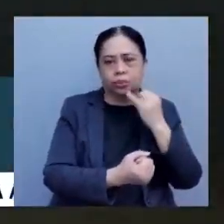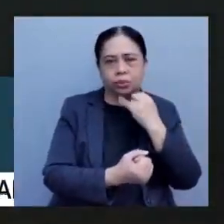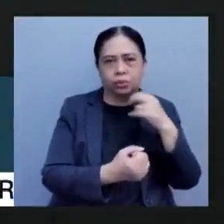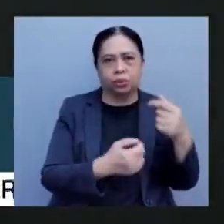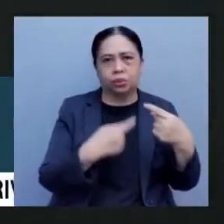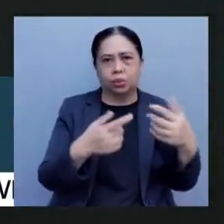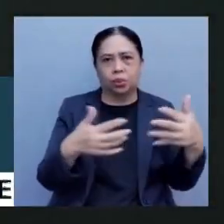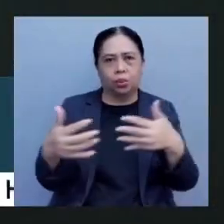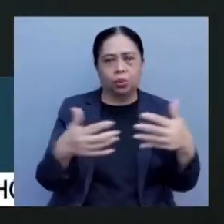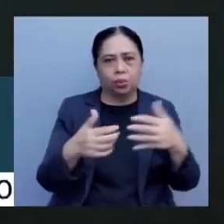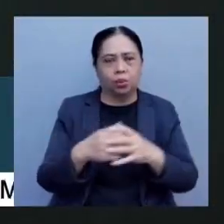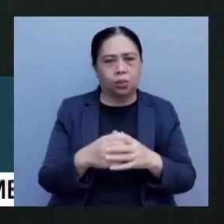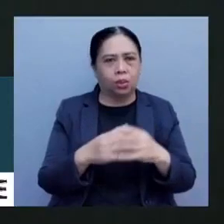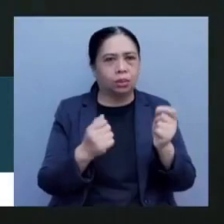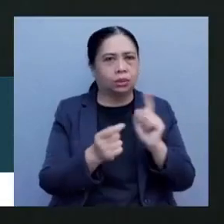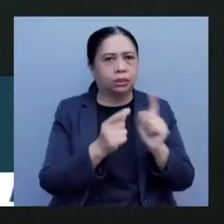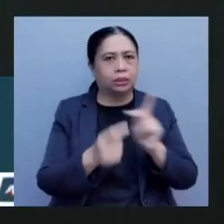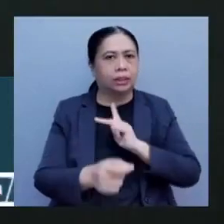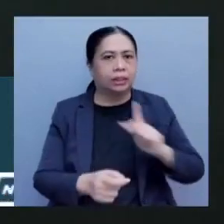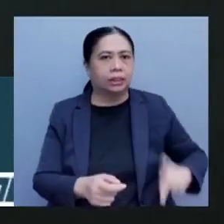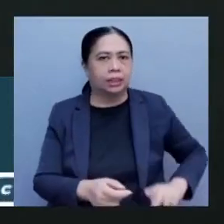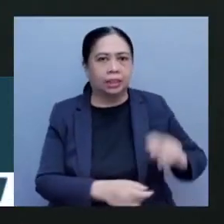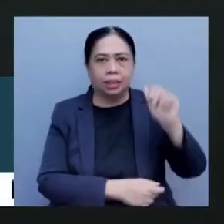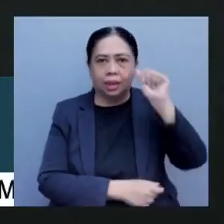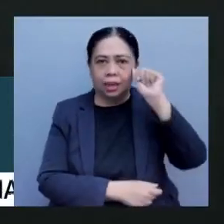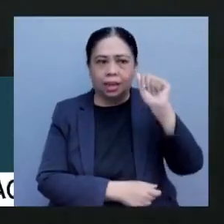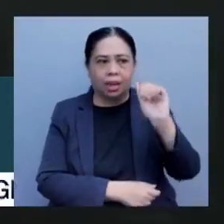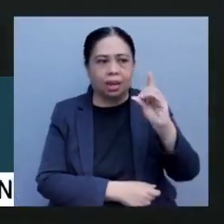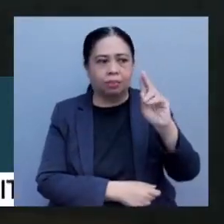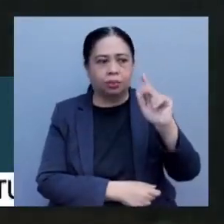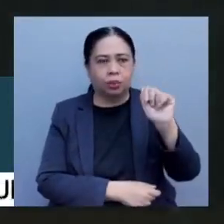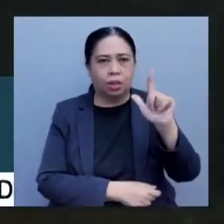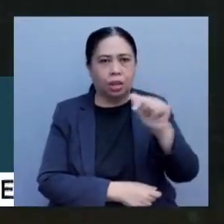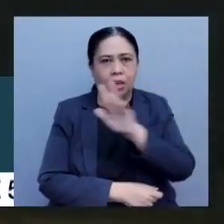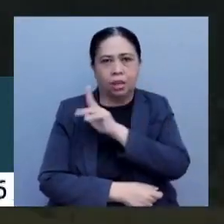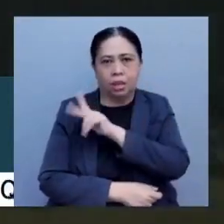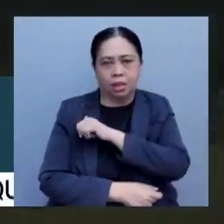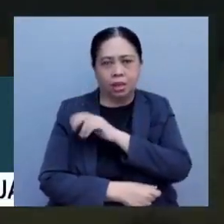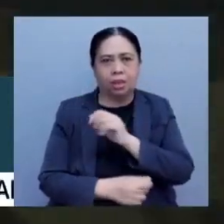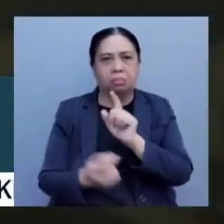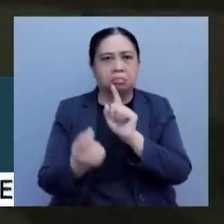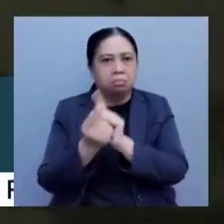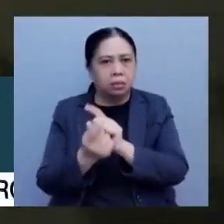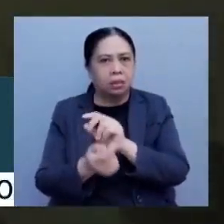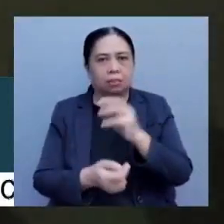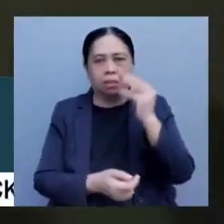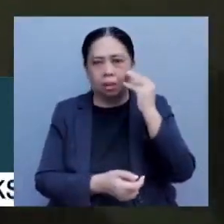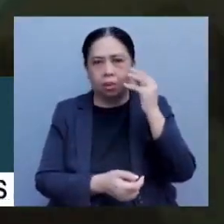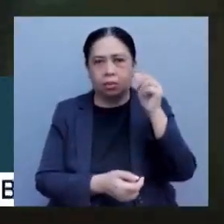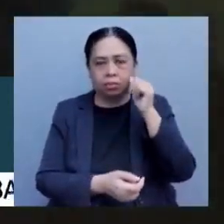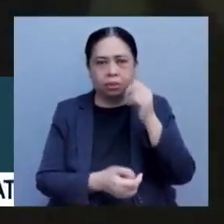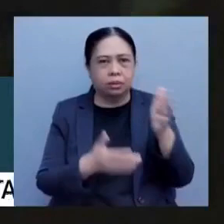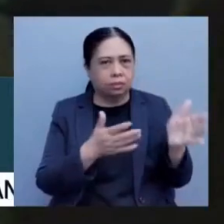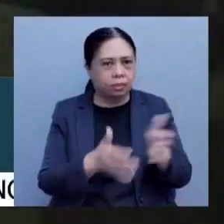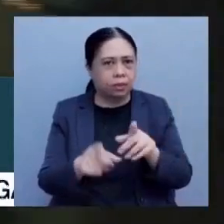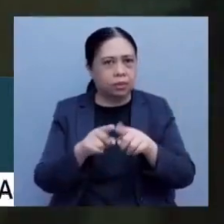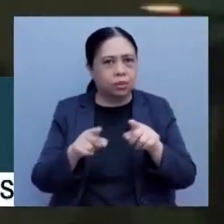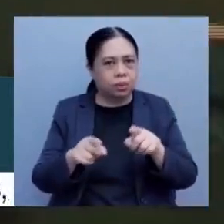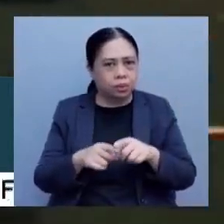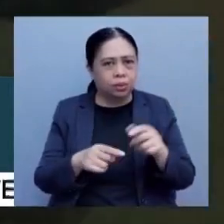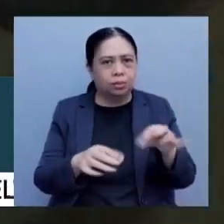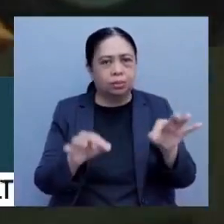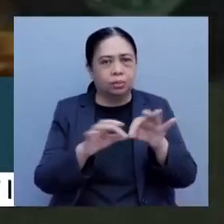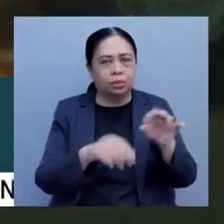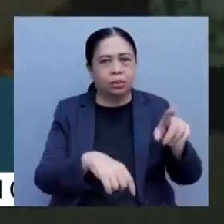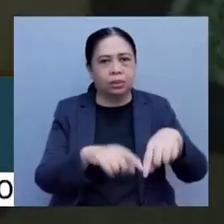hold meetings with King Abdullah and Palestinian Authority President Mahmoud Abbas. Blinken also plans to visit key American allies